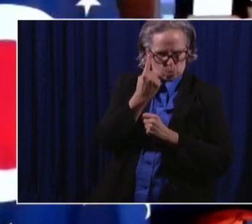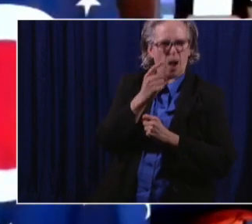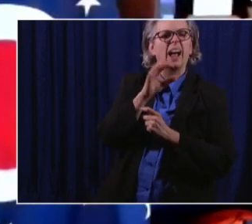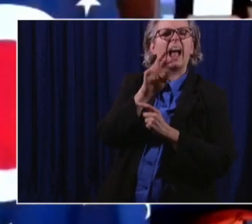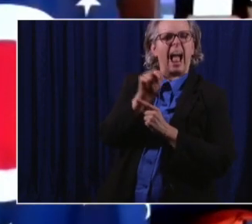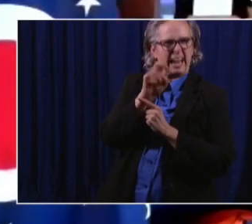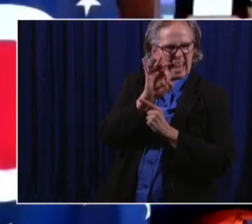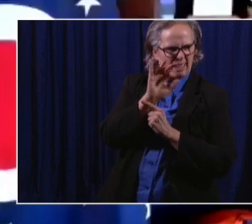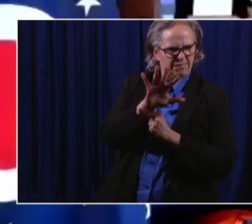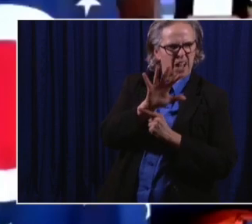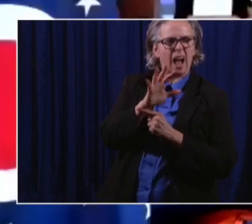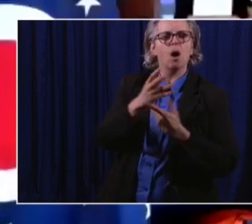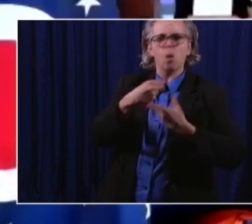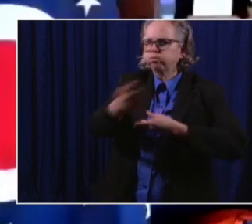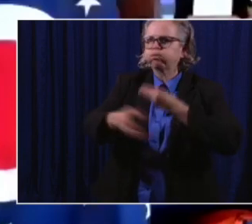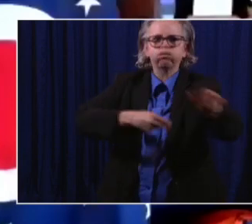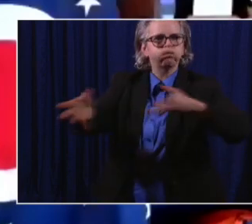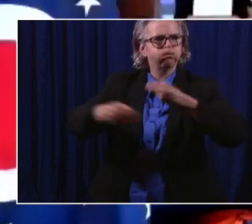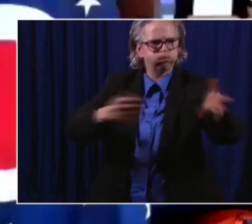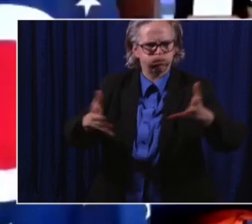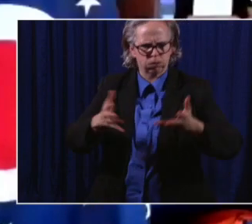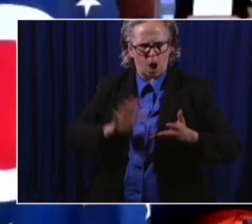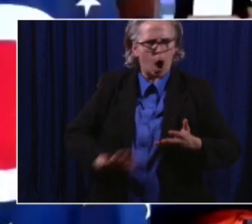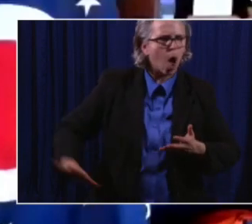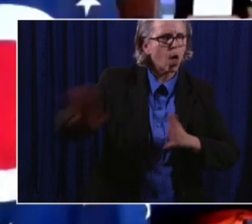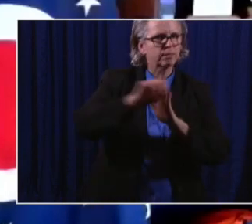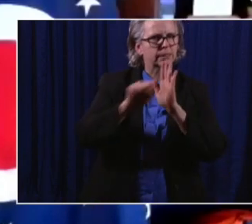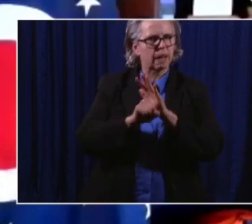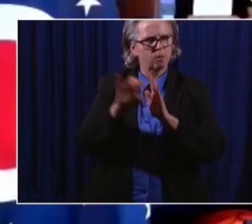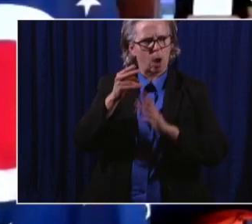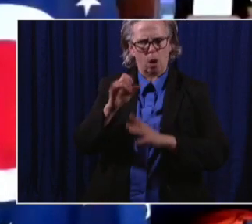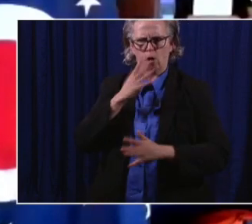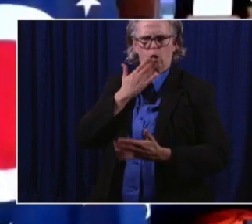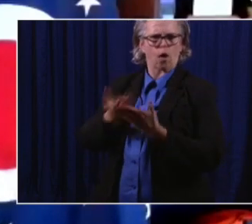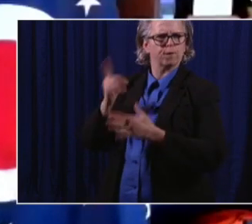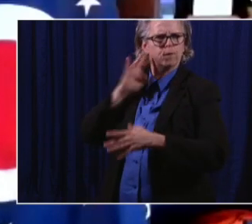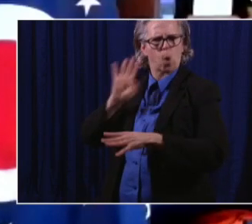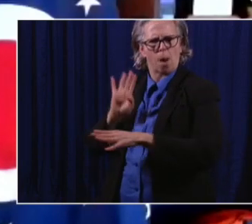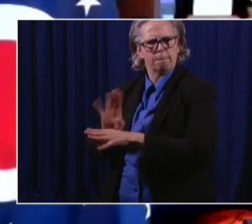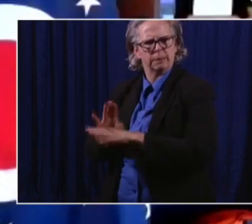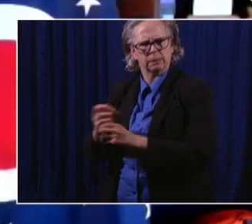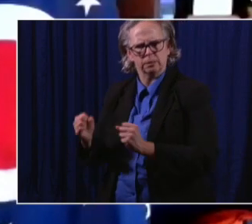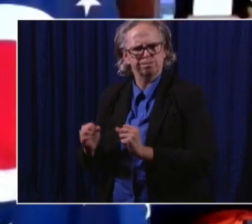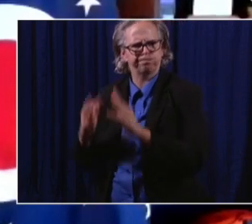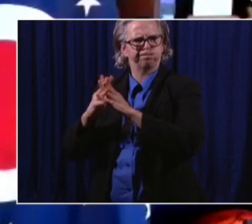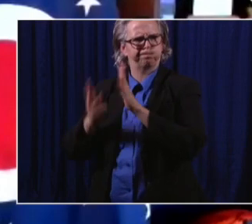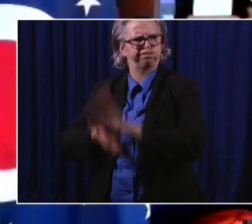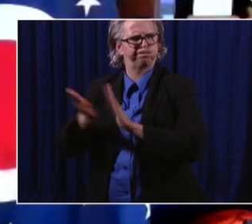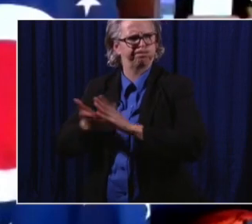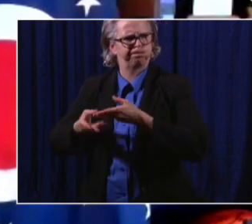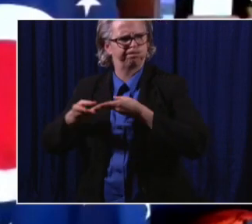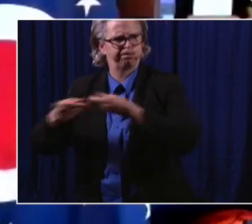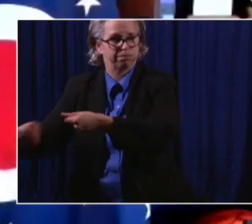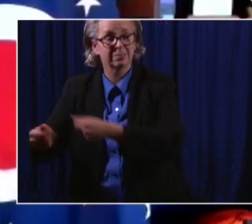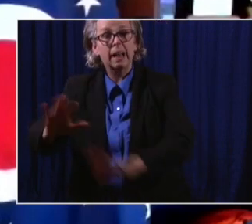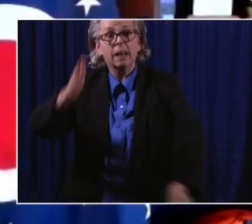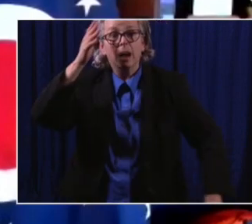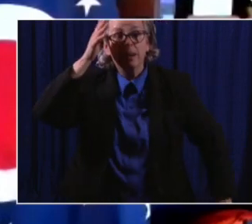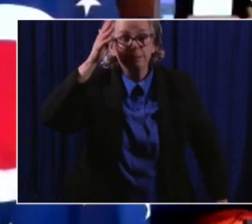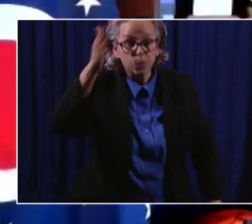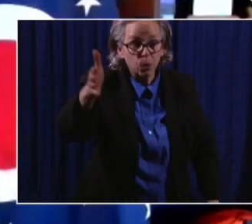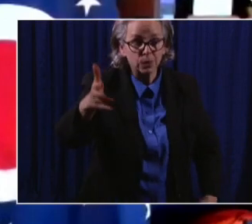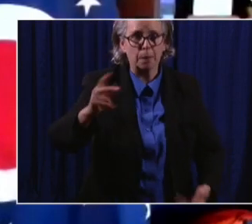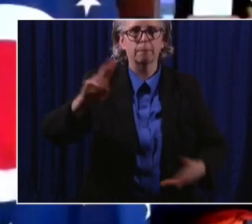the region, across the region of our country, statewide, and ultimately we hope nationally and internationally.